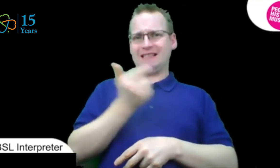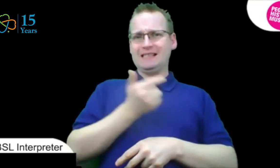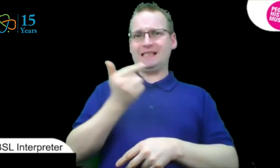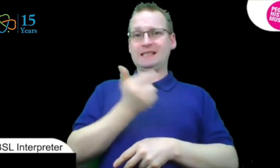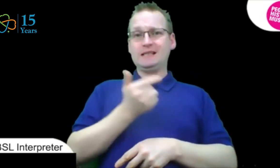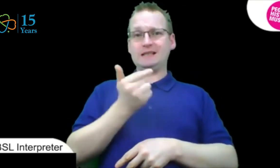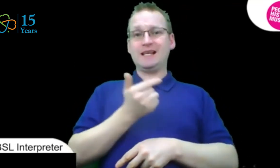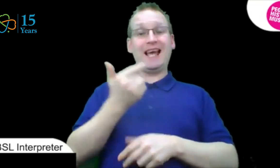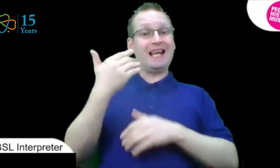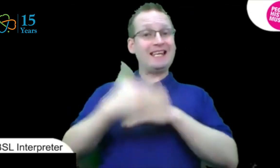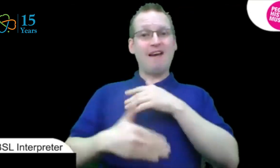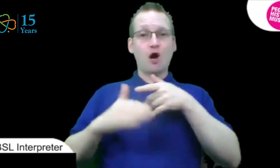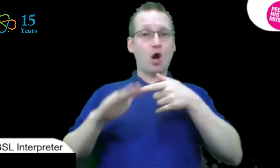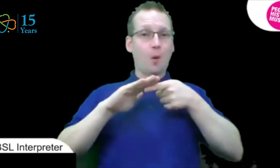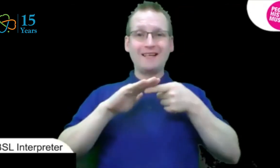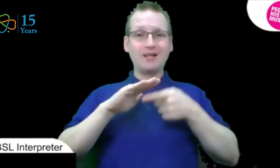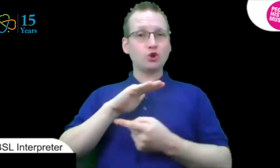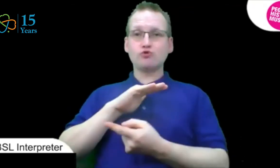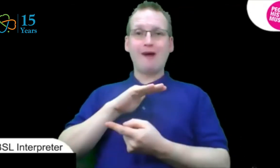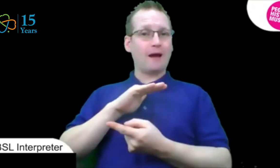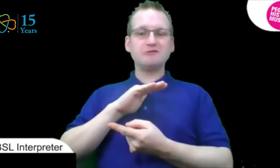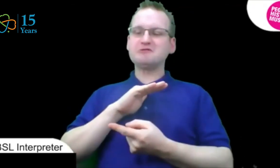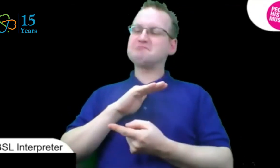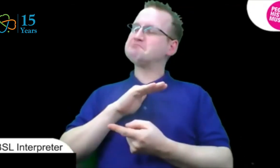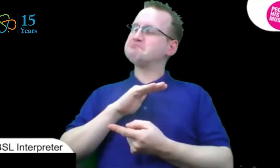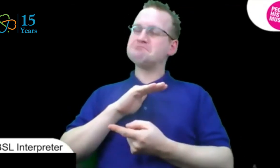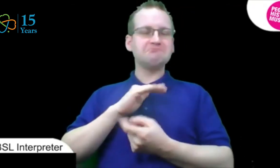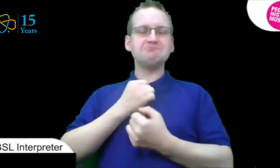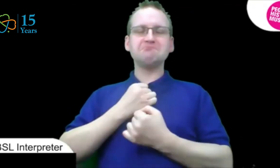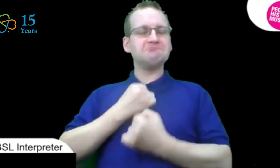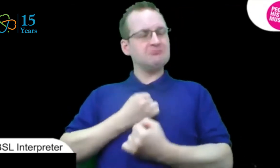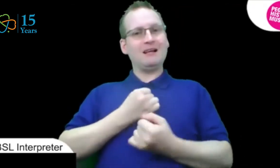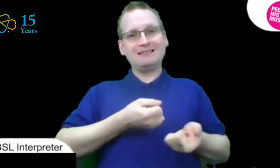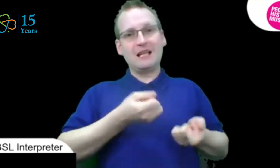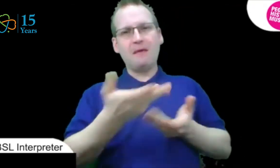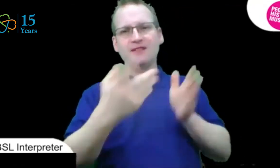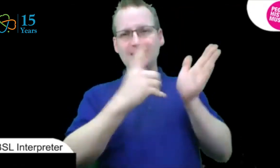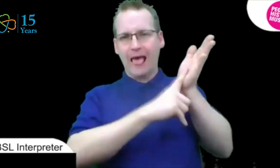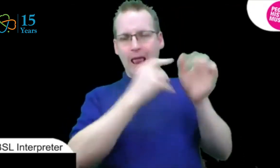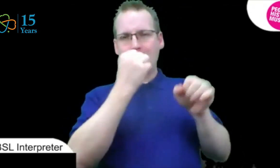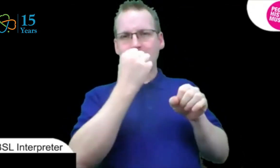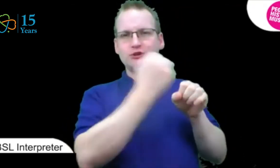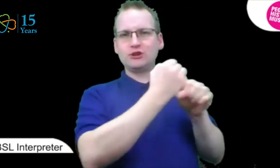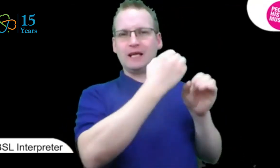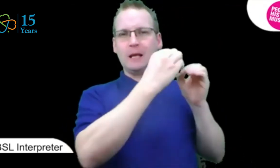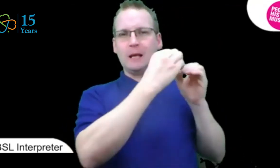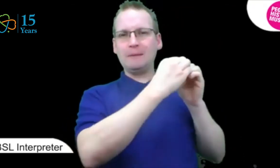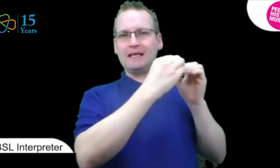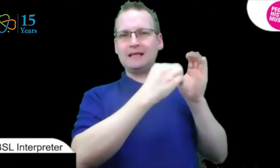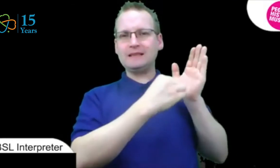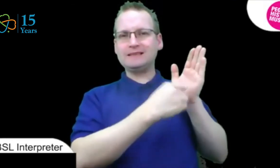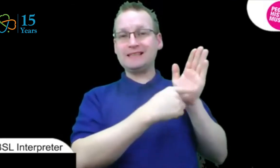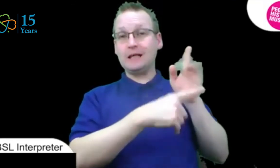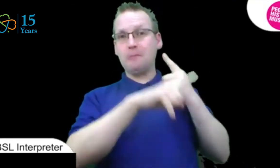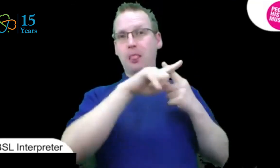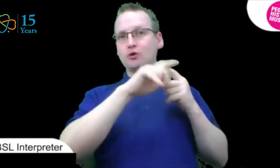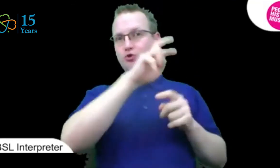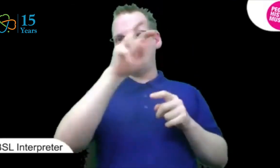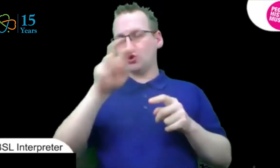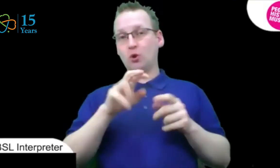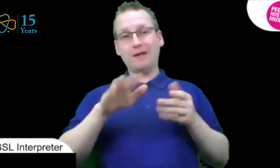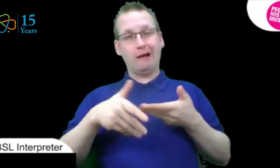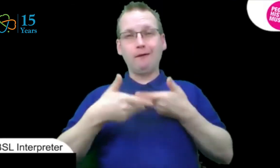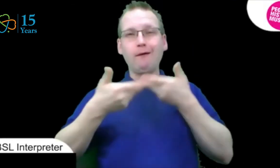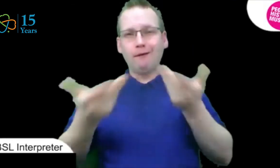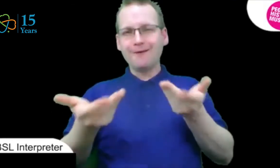2017 Never Going Underground exhibition, and often delivers LGBT plus tours at the museum. So I'll hand over to you both to tell us